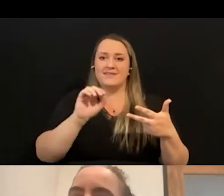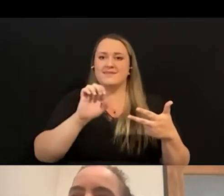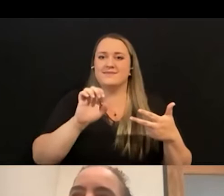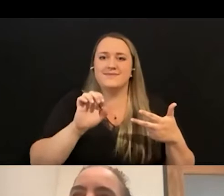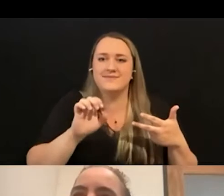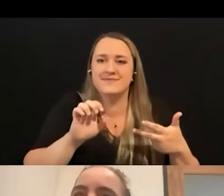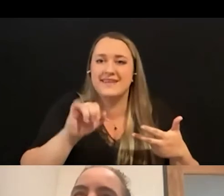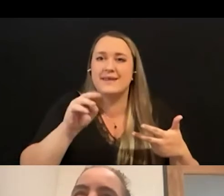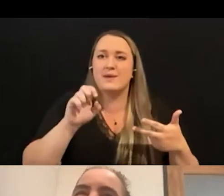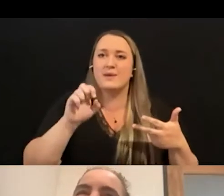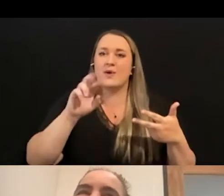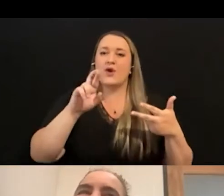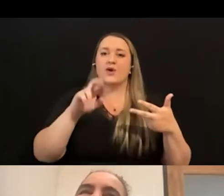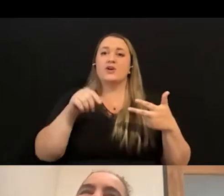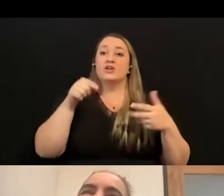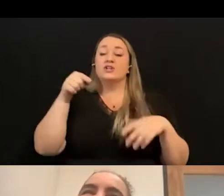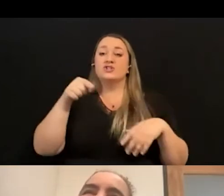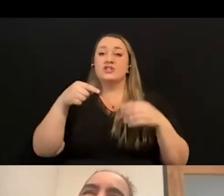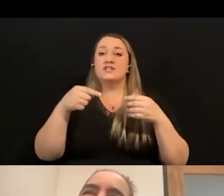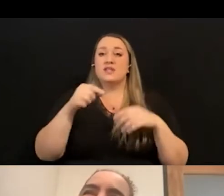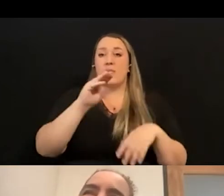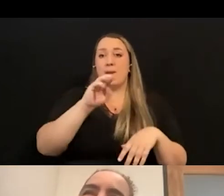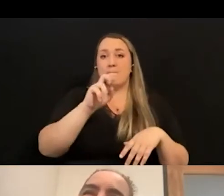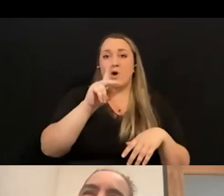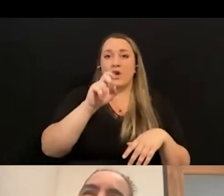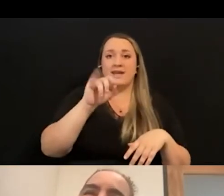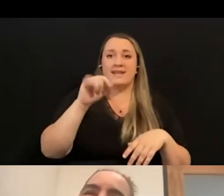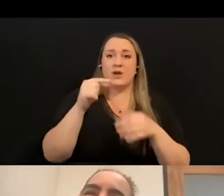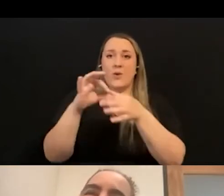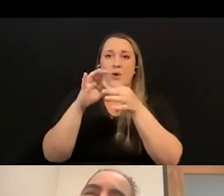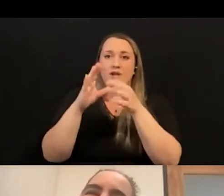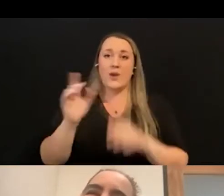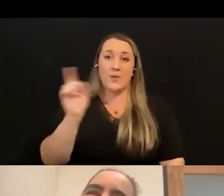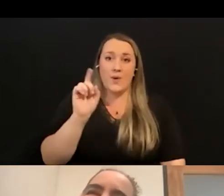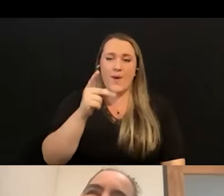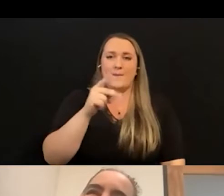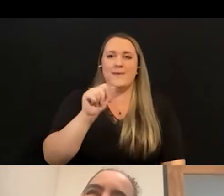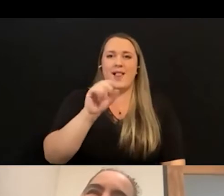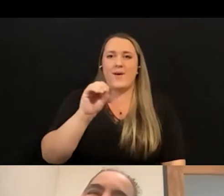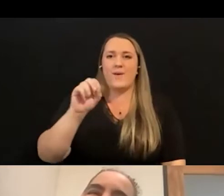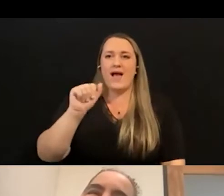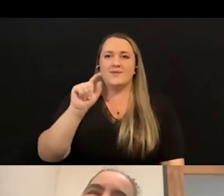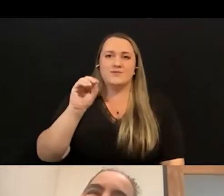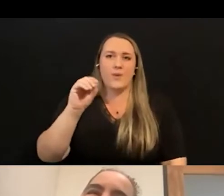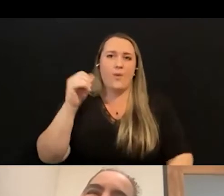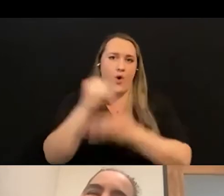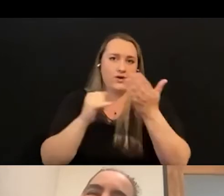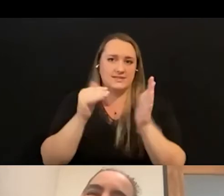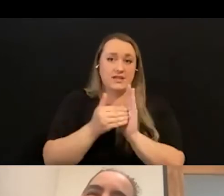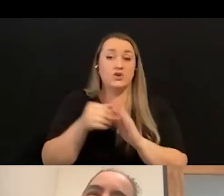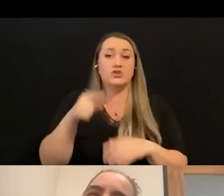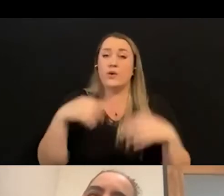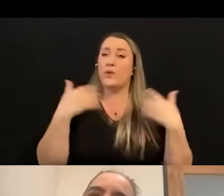is the marketing coordinator at the Palo Alto Arts Center. She has played a central role